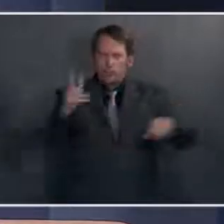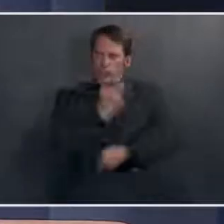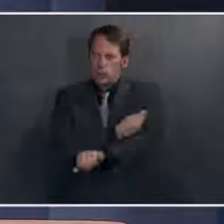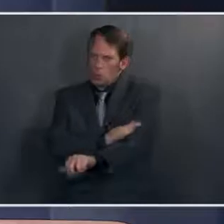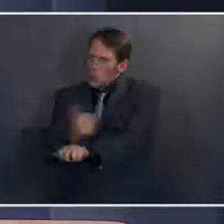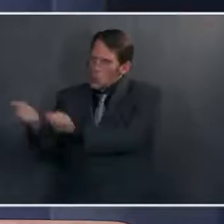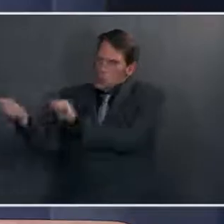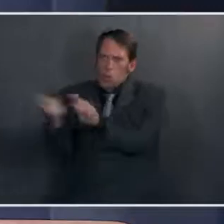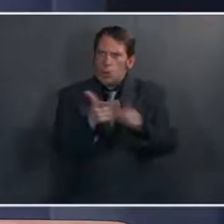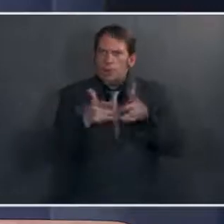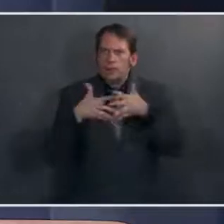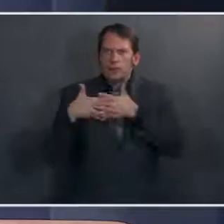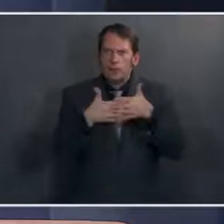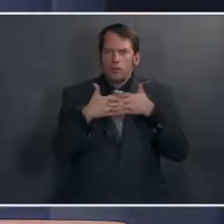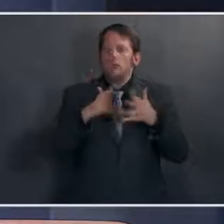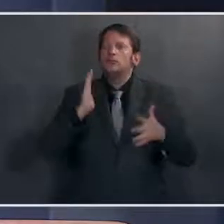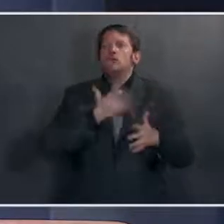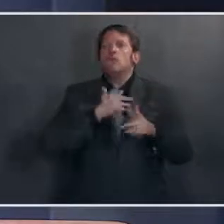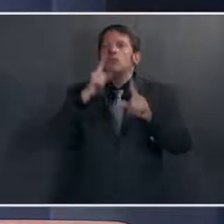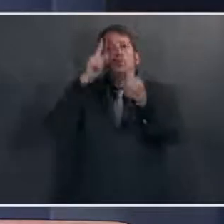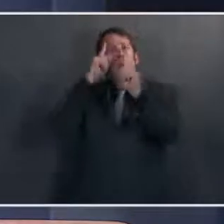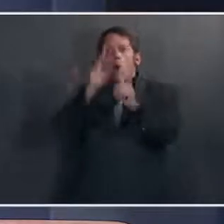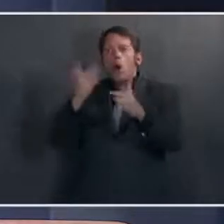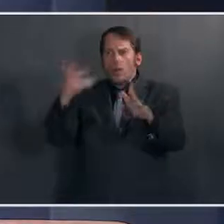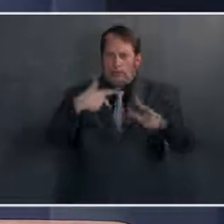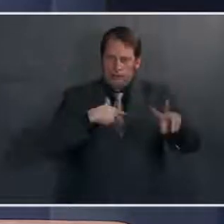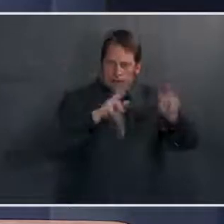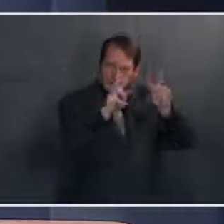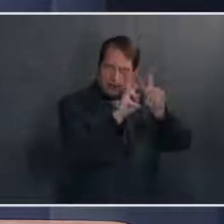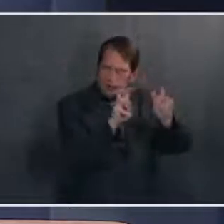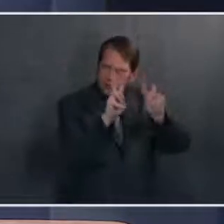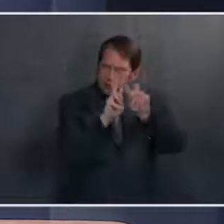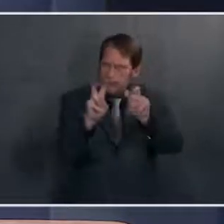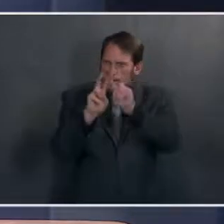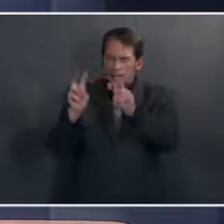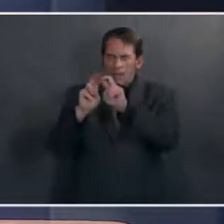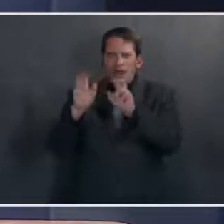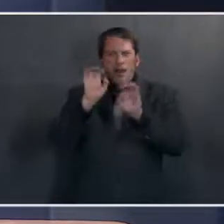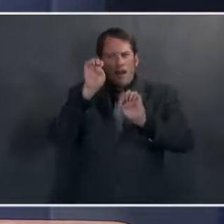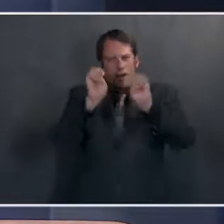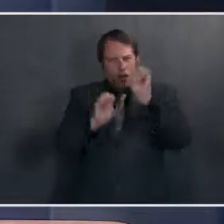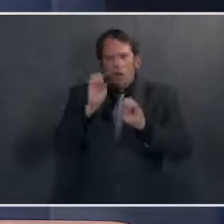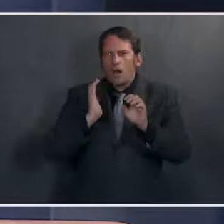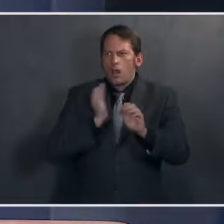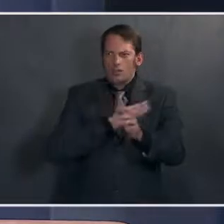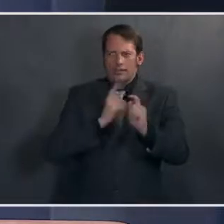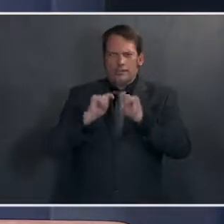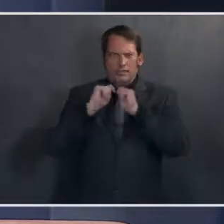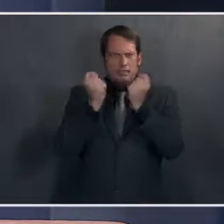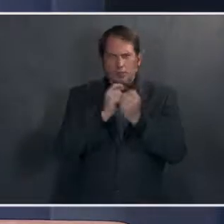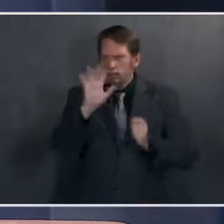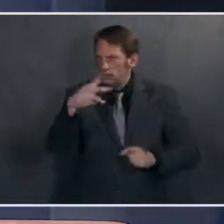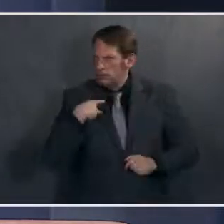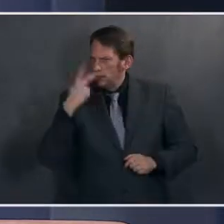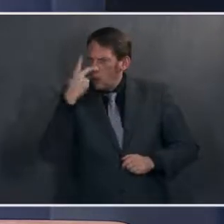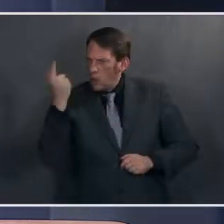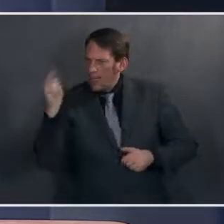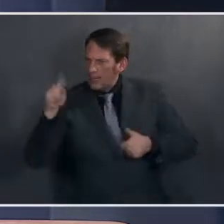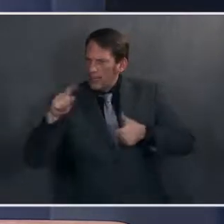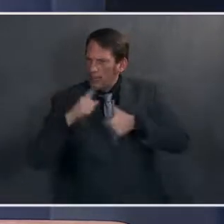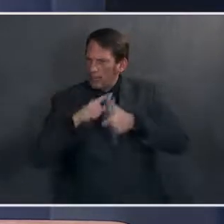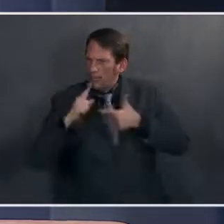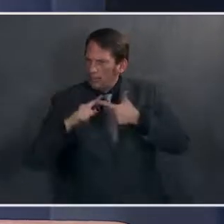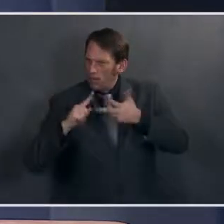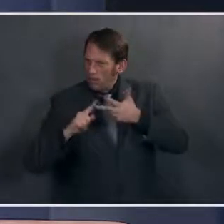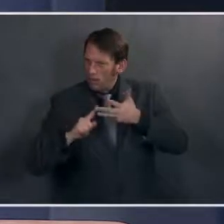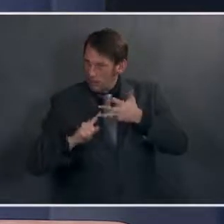evaluating where there are needs for supplies and materials that would help deliver the vaccines into the arms of Americans. Jen,